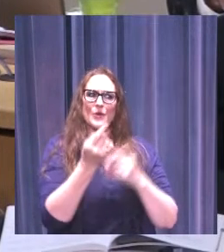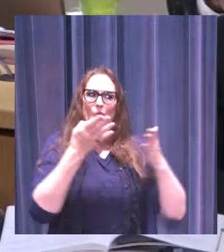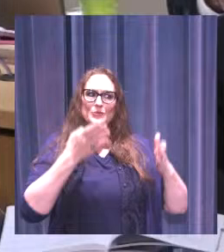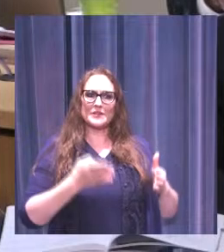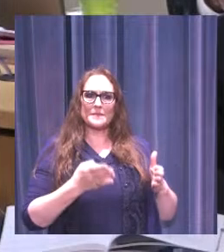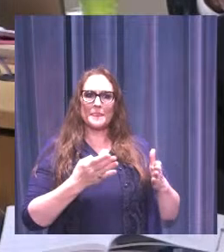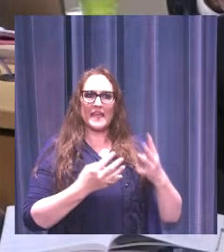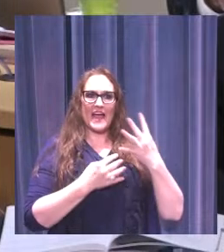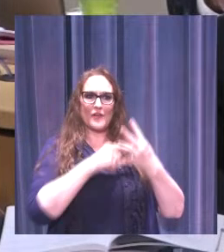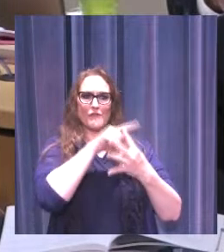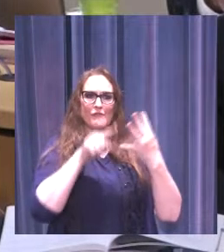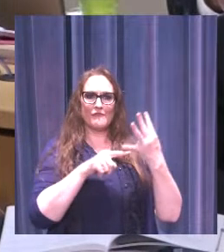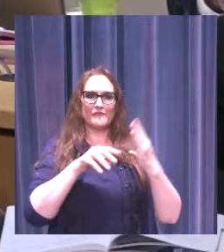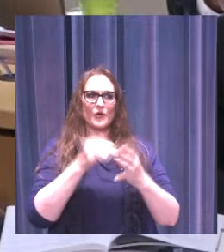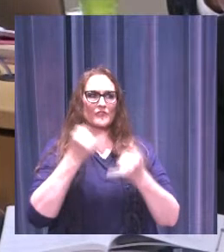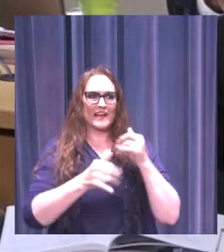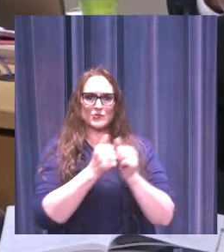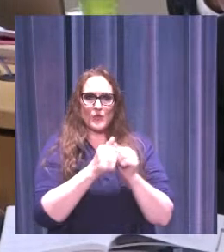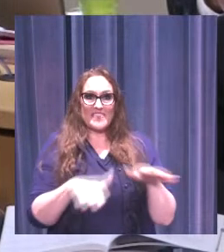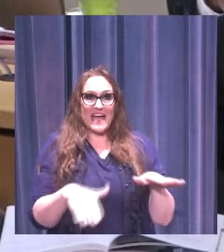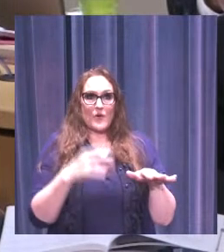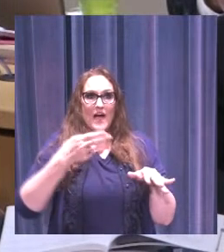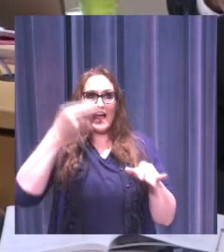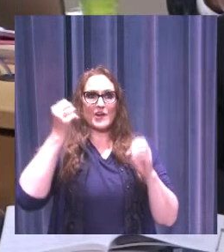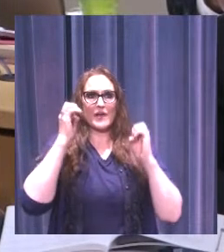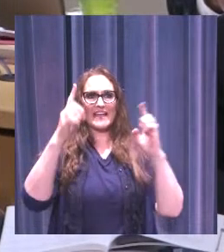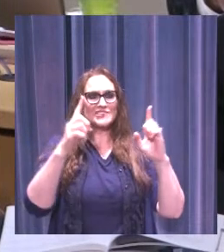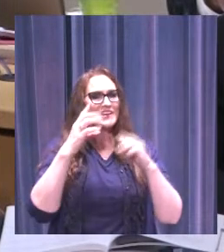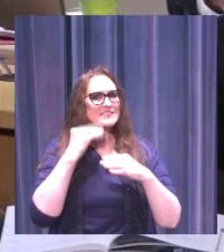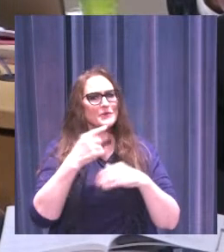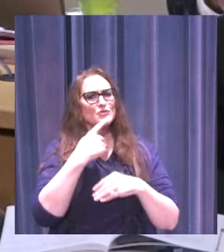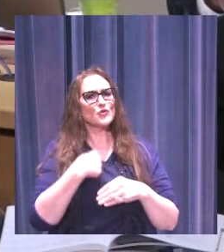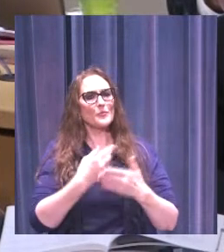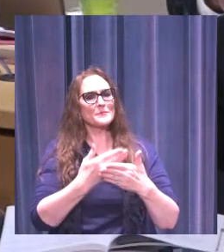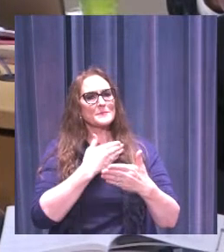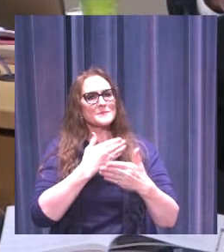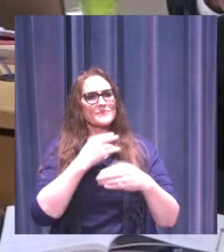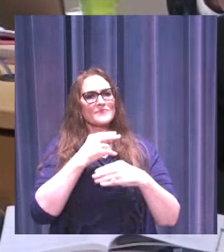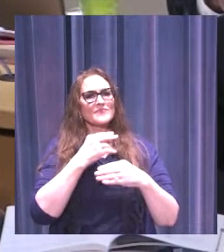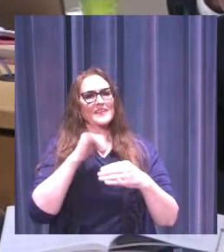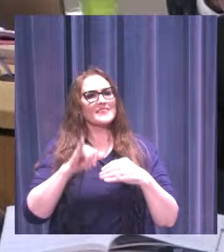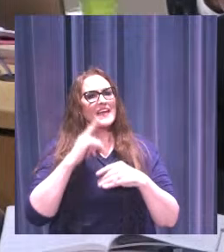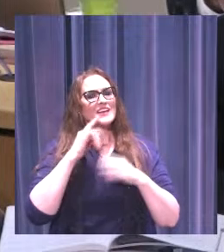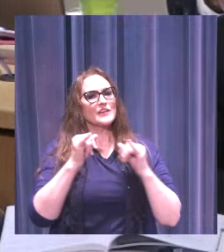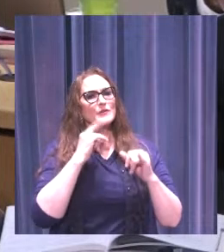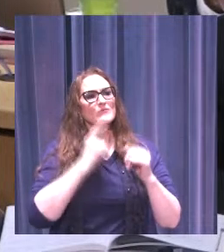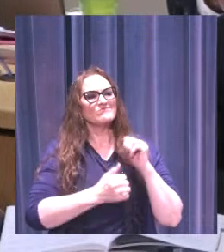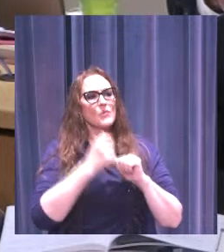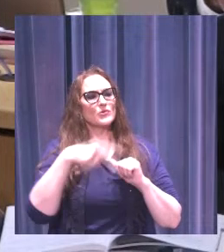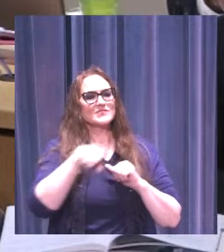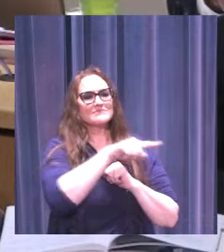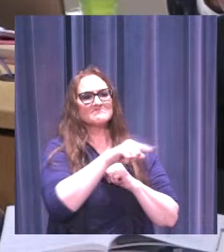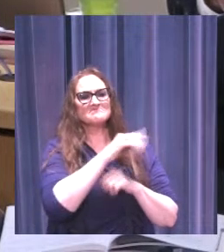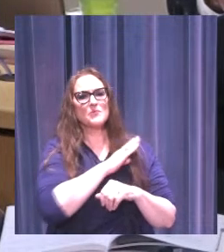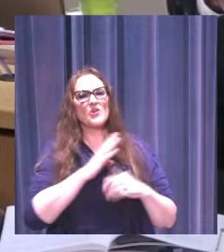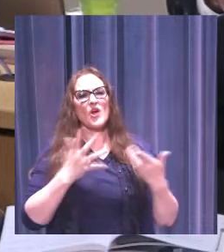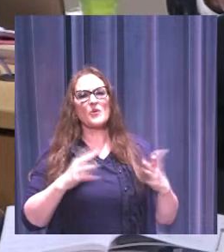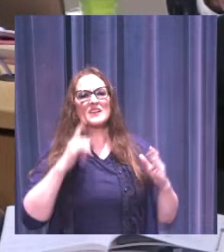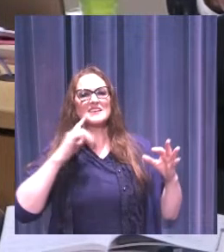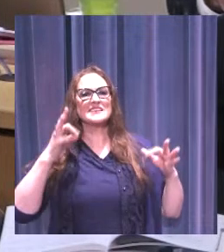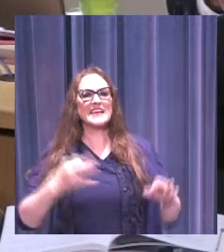one of 4 finalists without higher education experience told me in advance of our interview that a majority of this board had already decided to hire